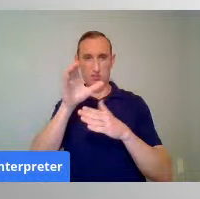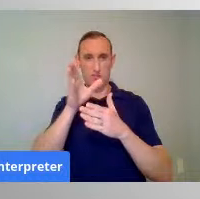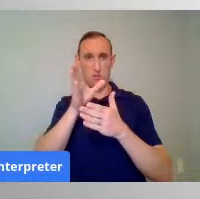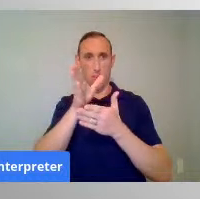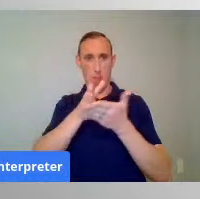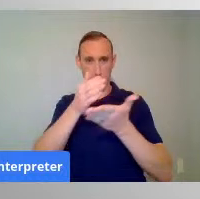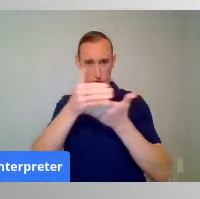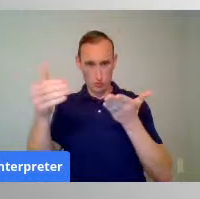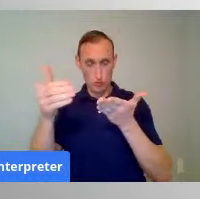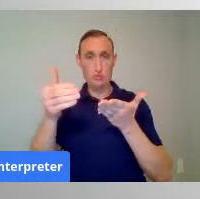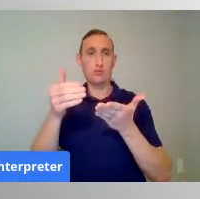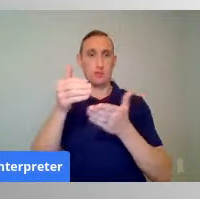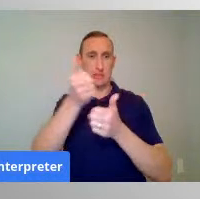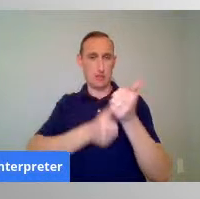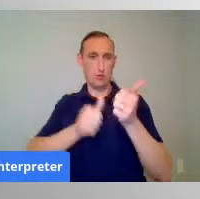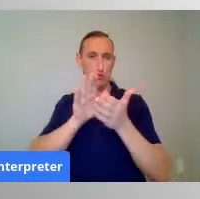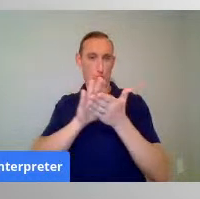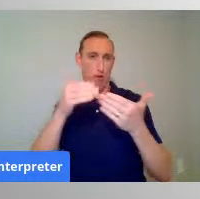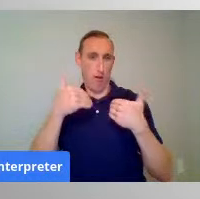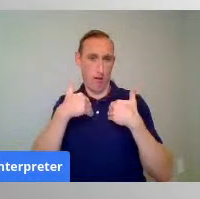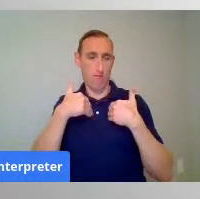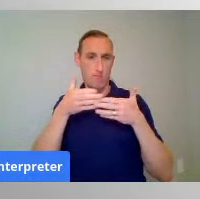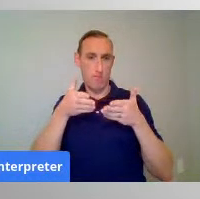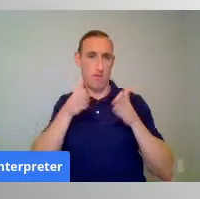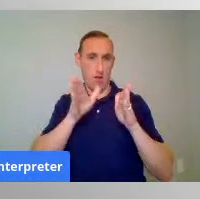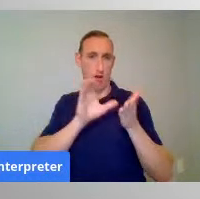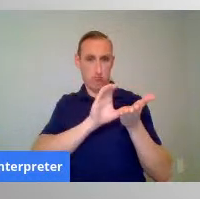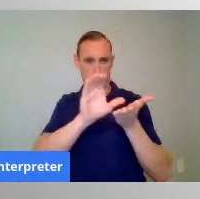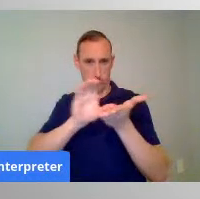that as well. Next slide.